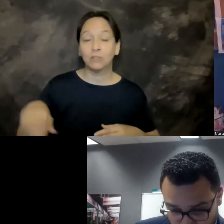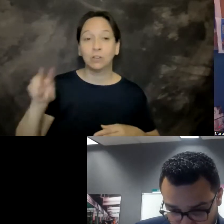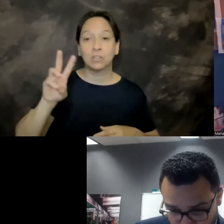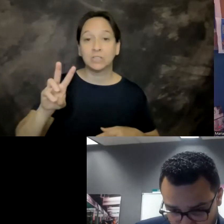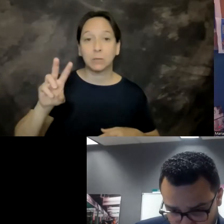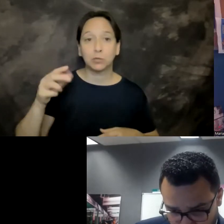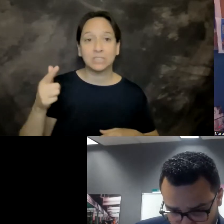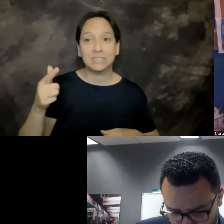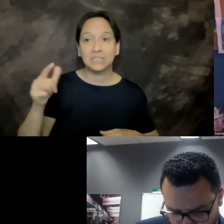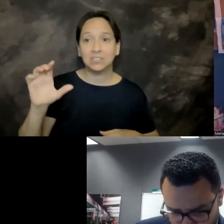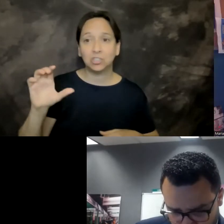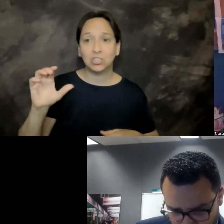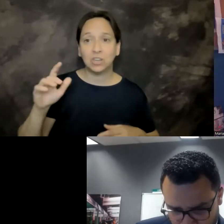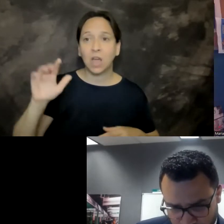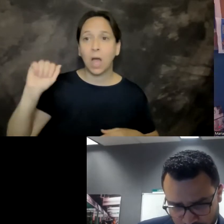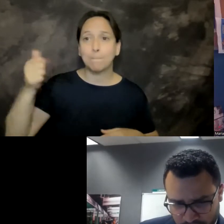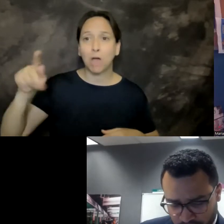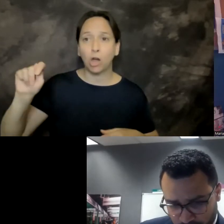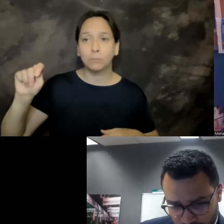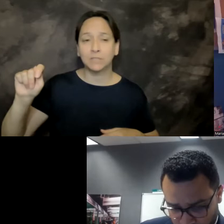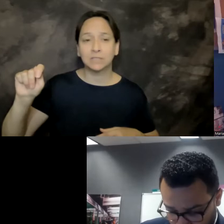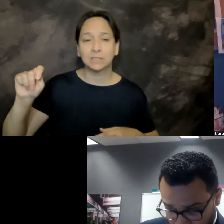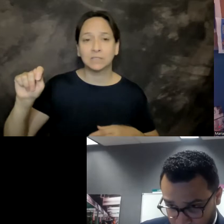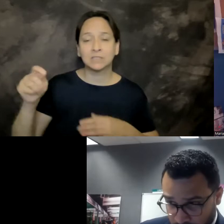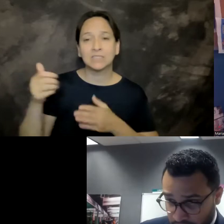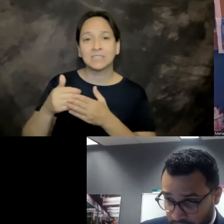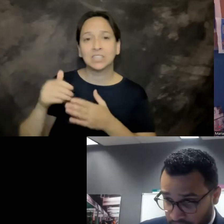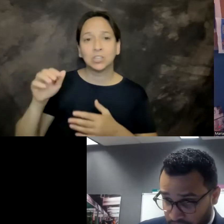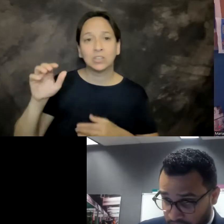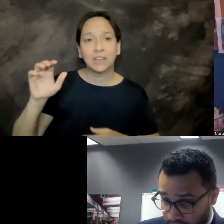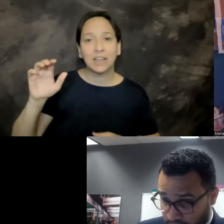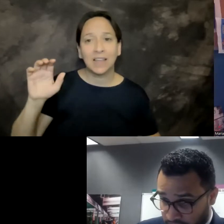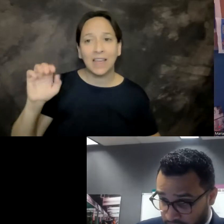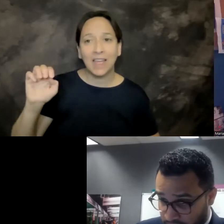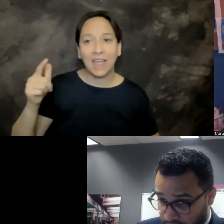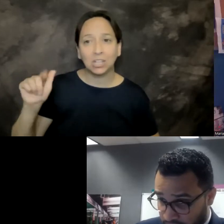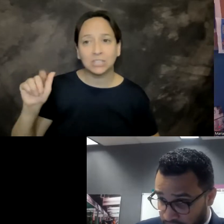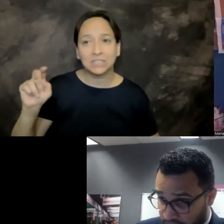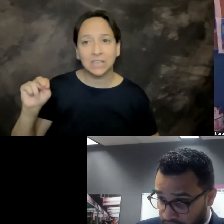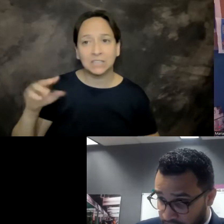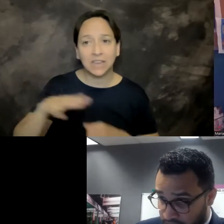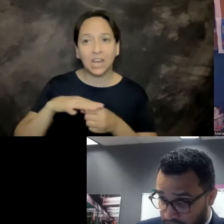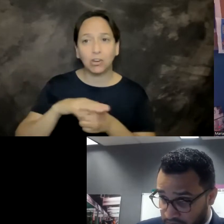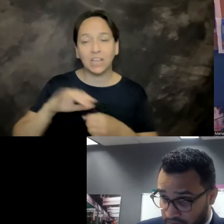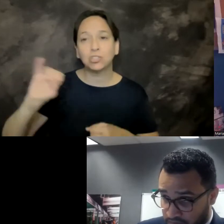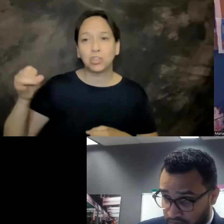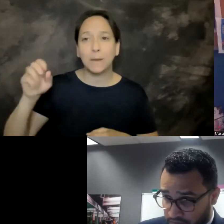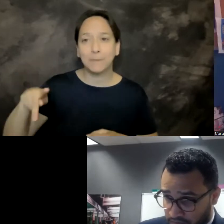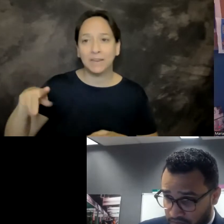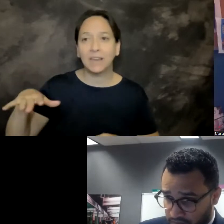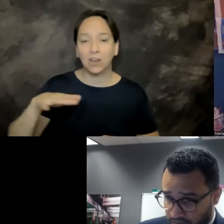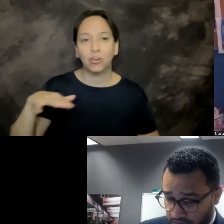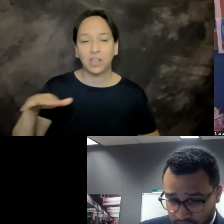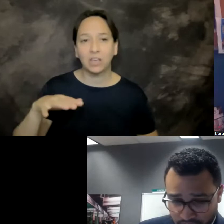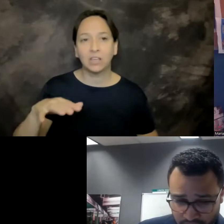WCWG apartments close to the Eggleston area and JP area. So my question